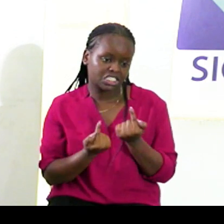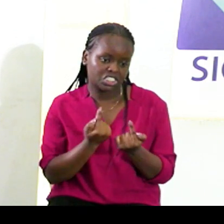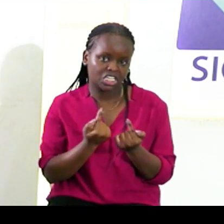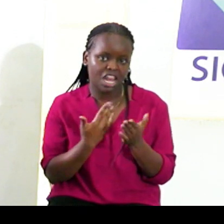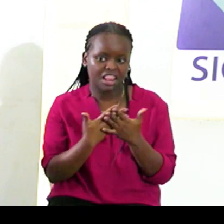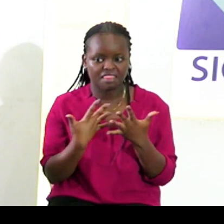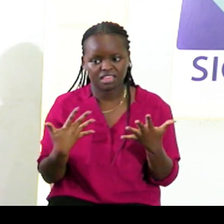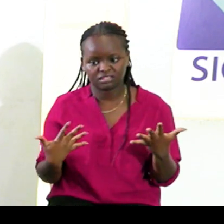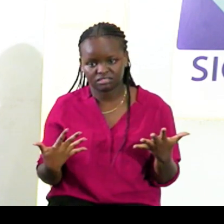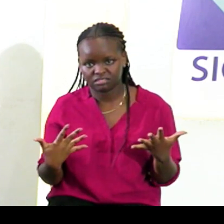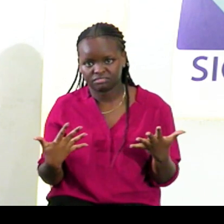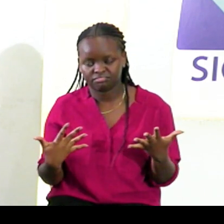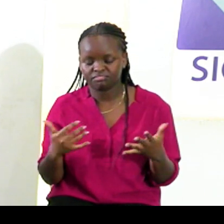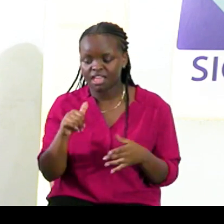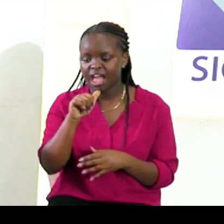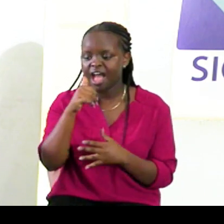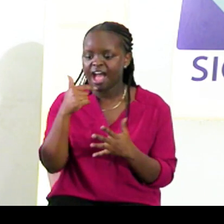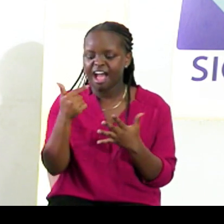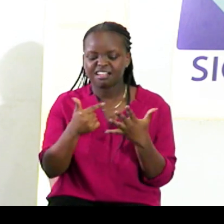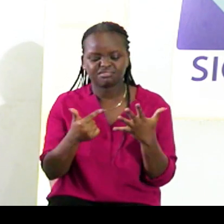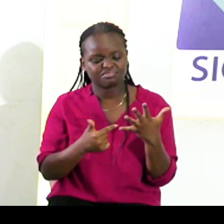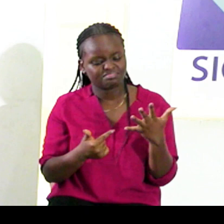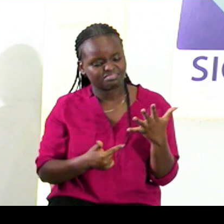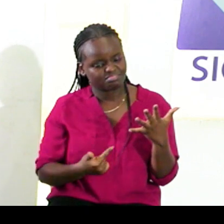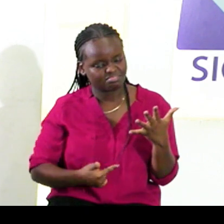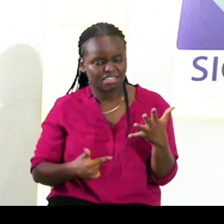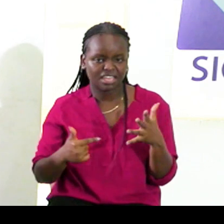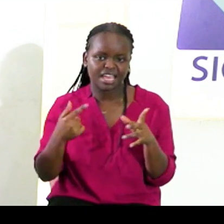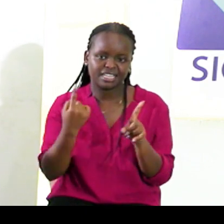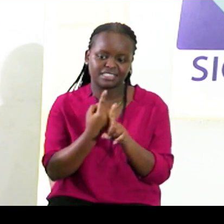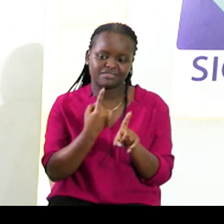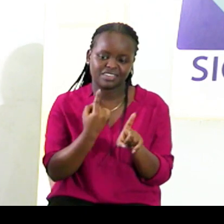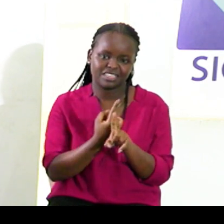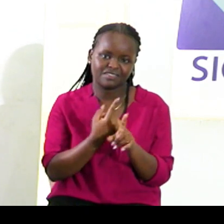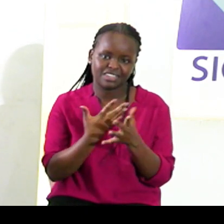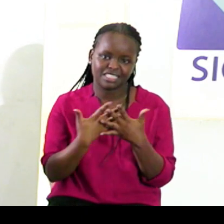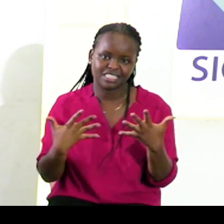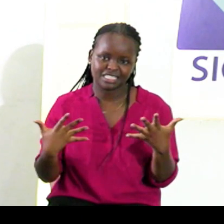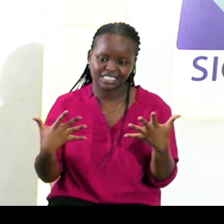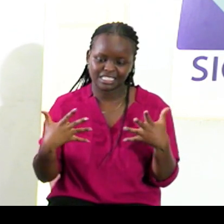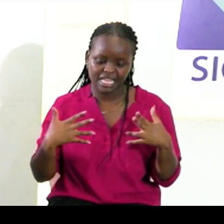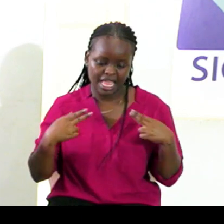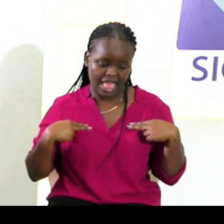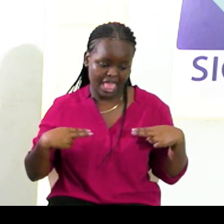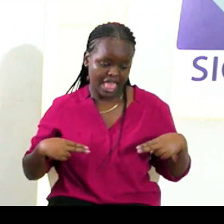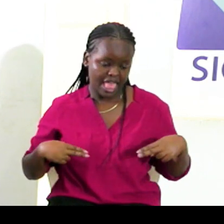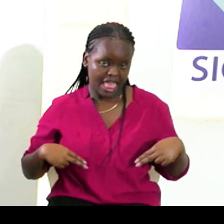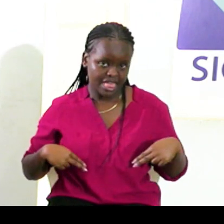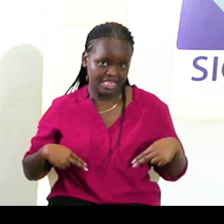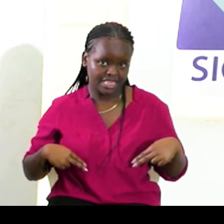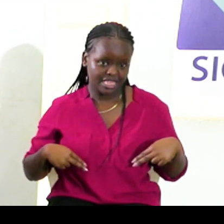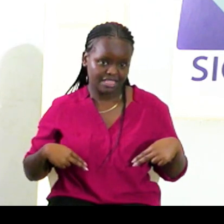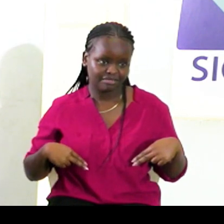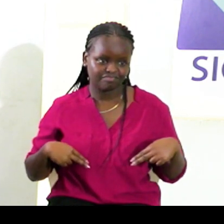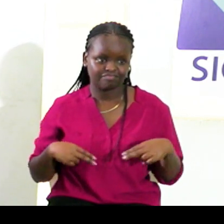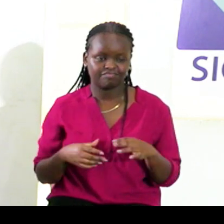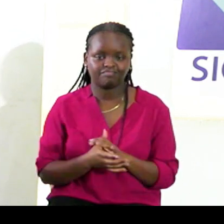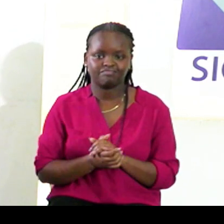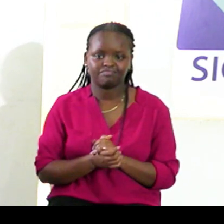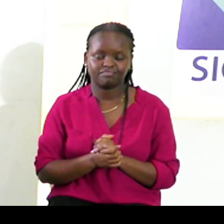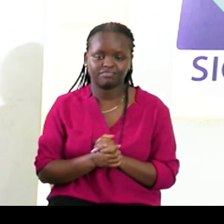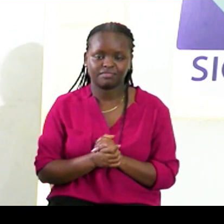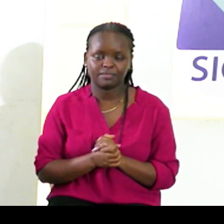utensils, and many other things, including health supplements. All right. That's